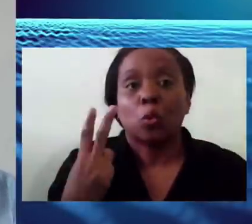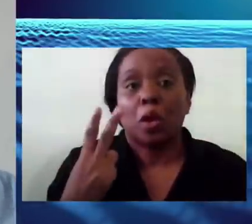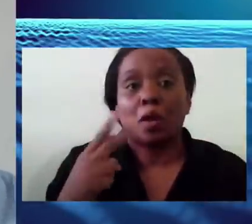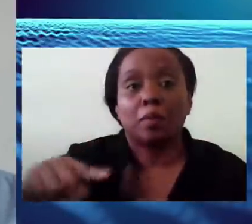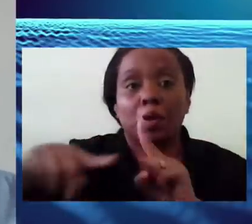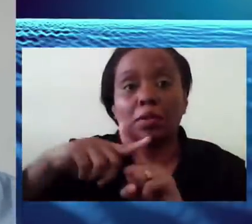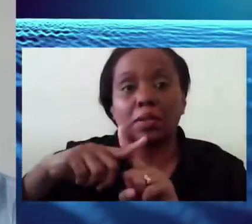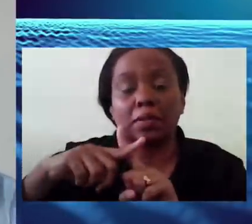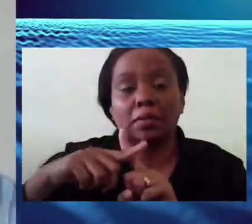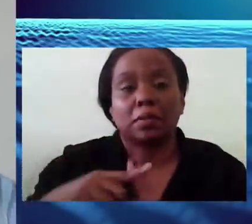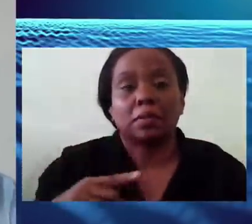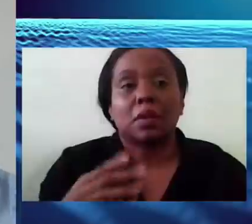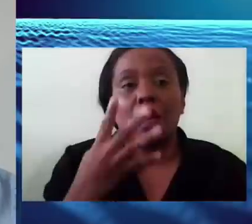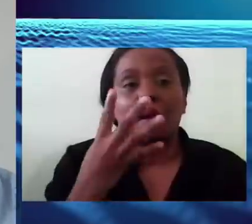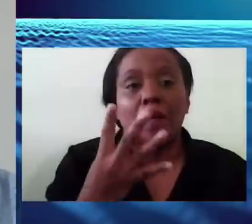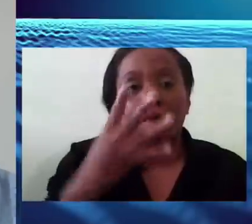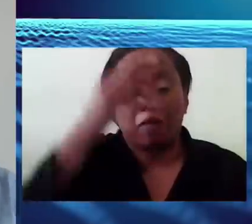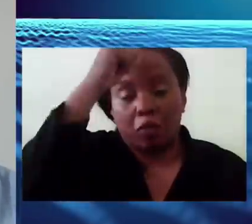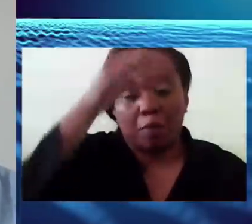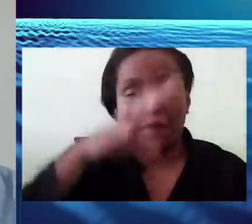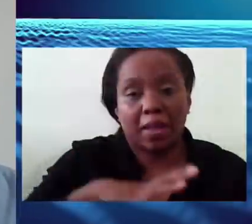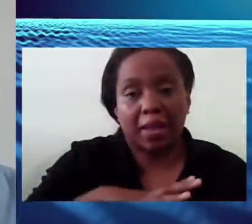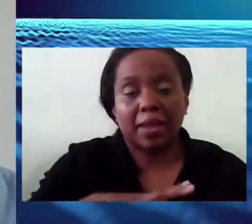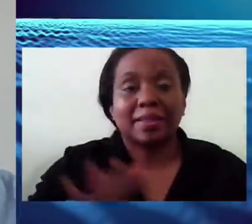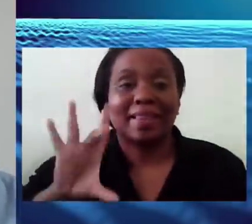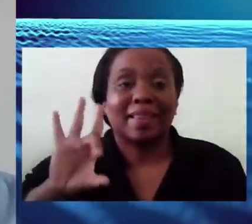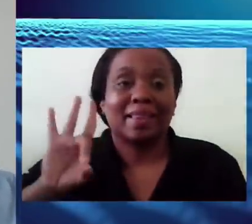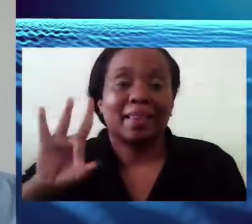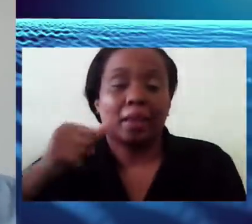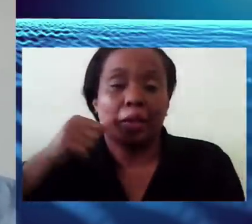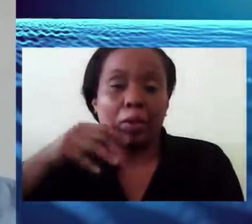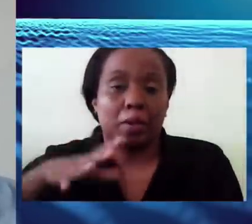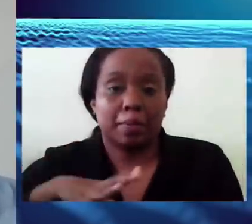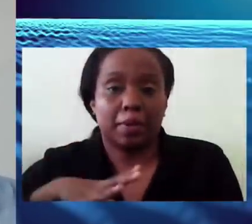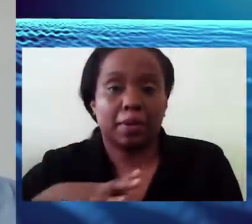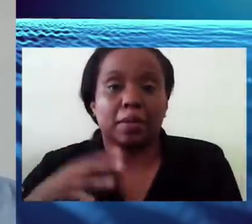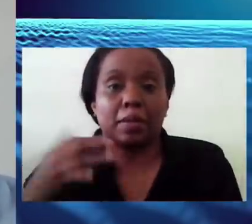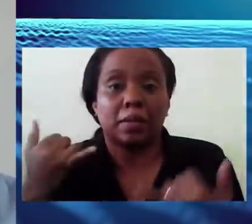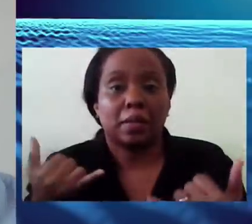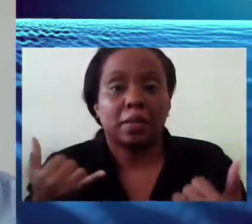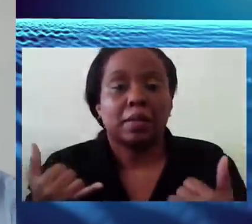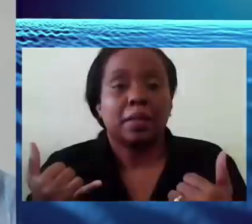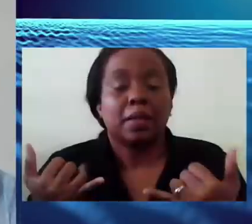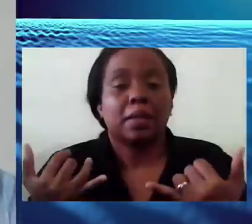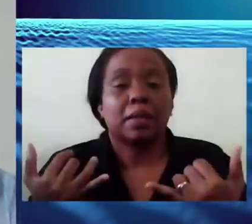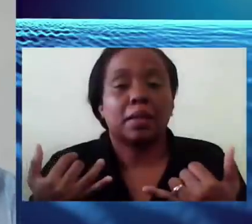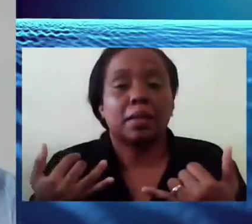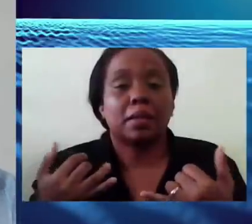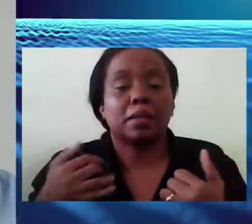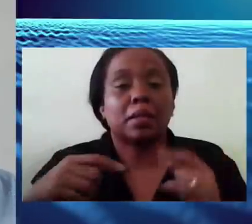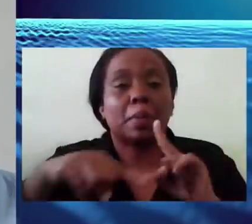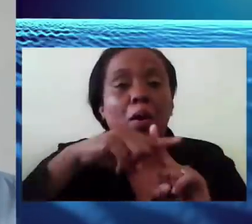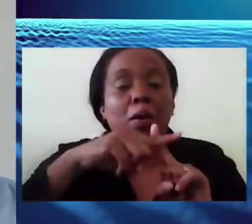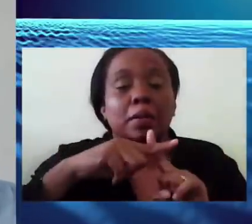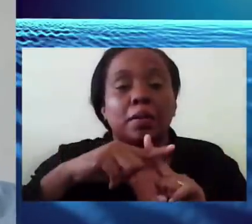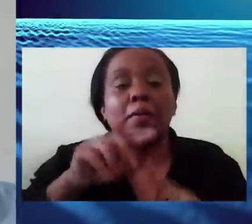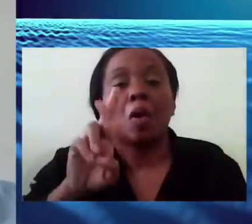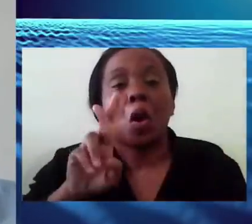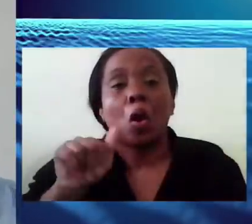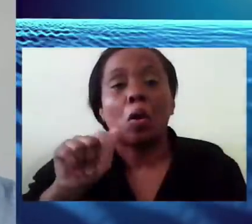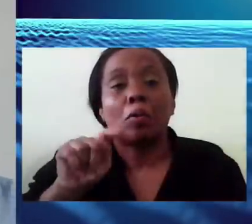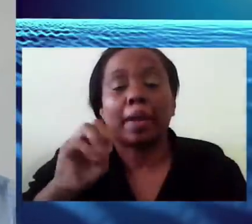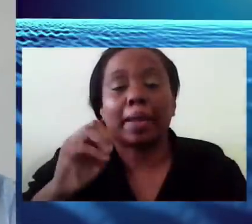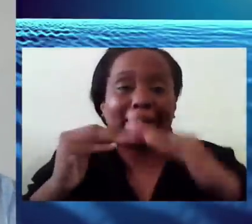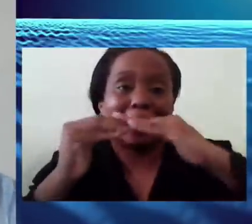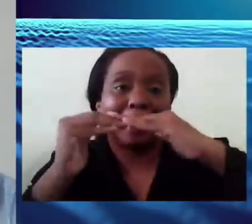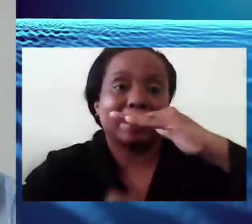8 females, so that the positivity rate today was less than 3%.